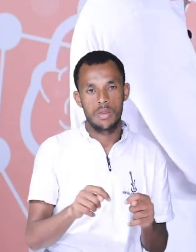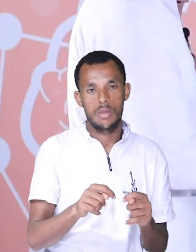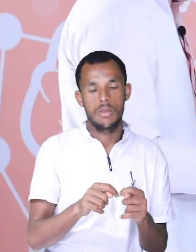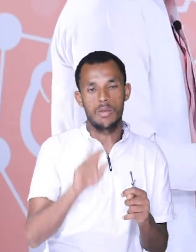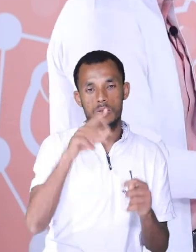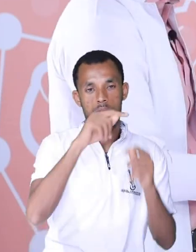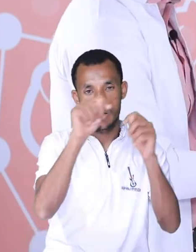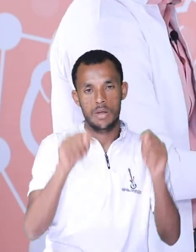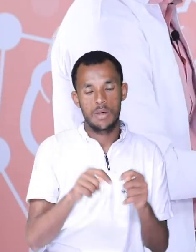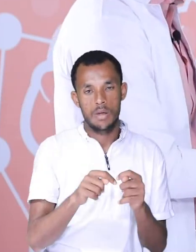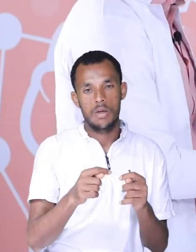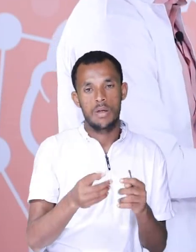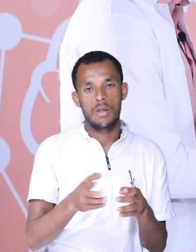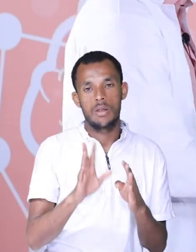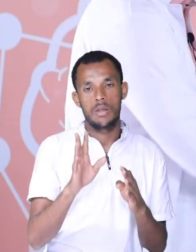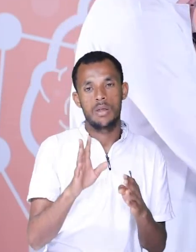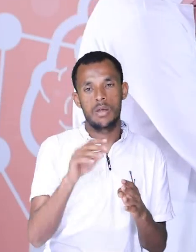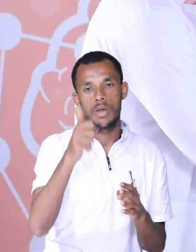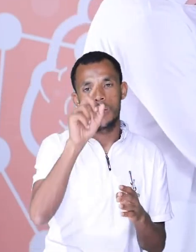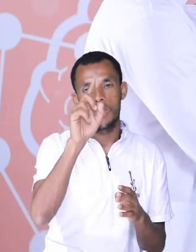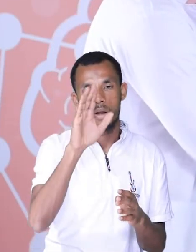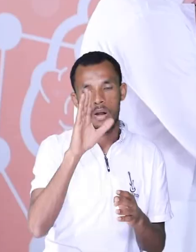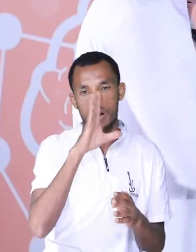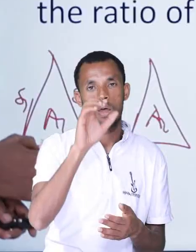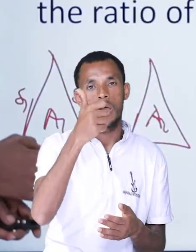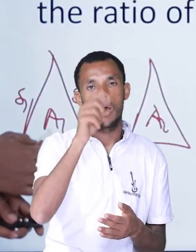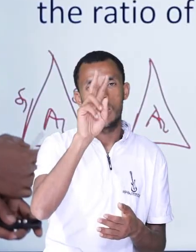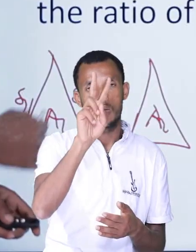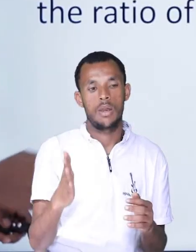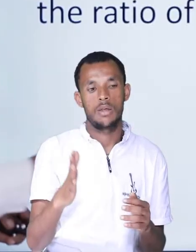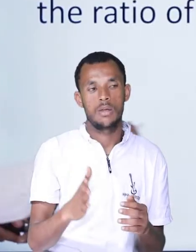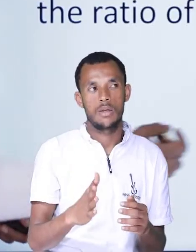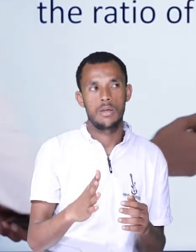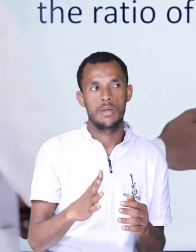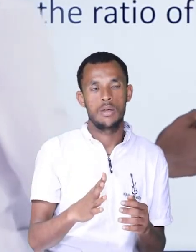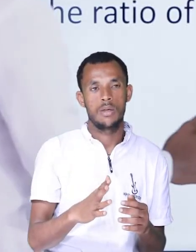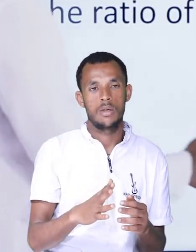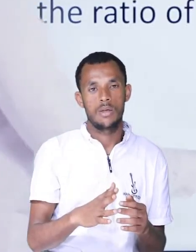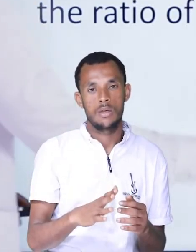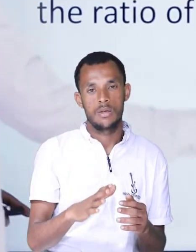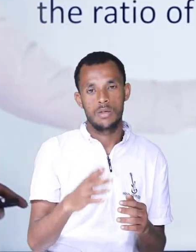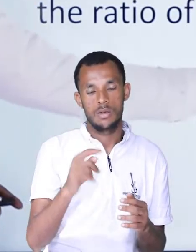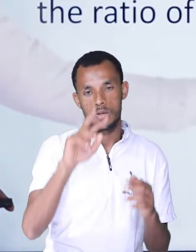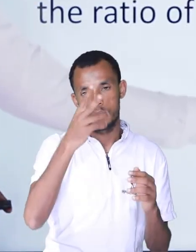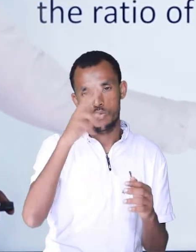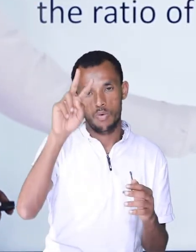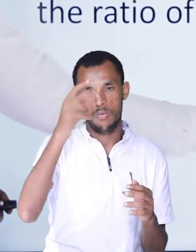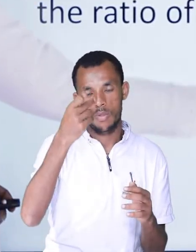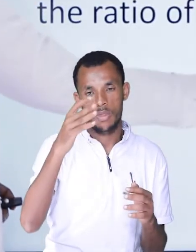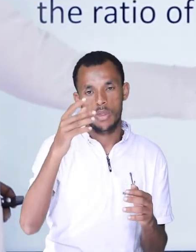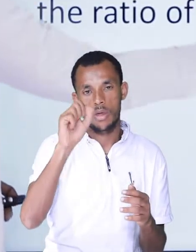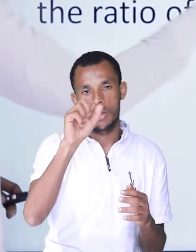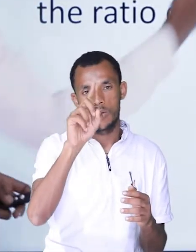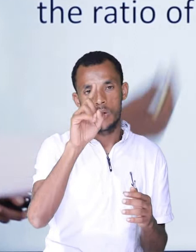two triangles, let's say A1 and A2, equal to the square of their sides, that is